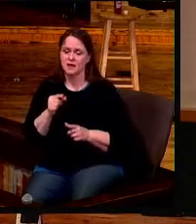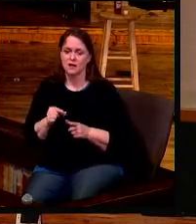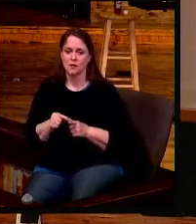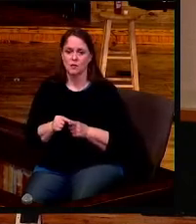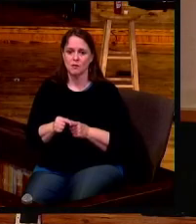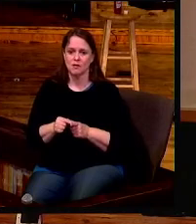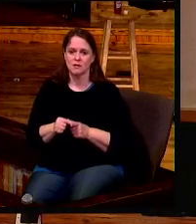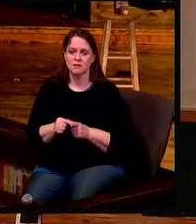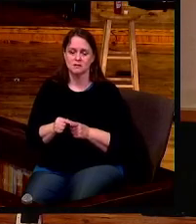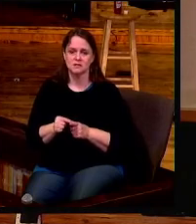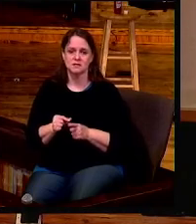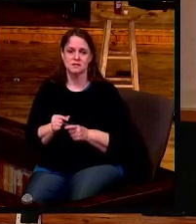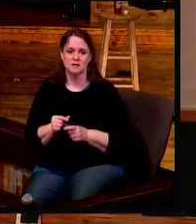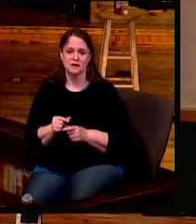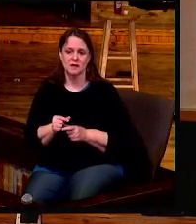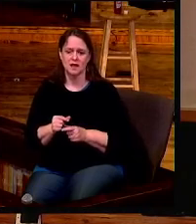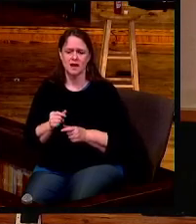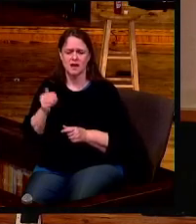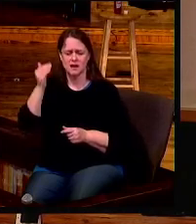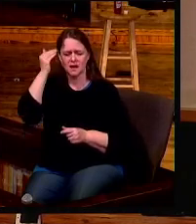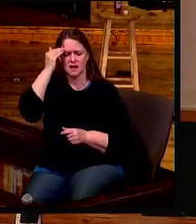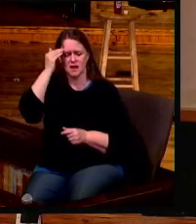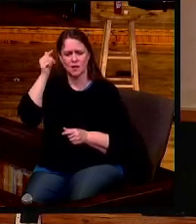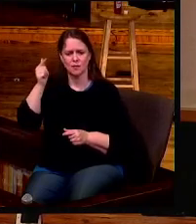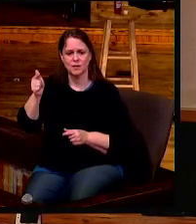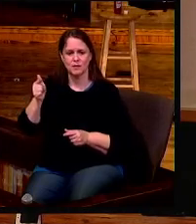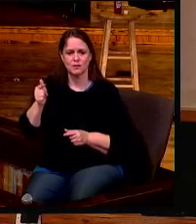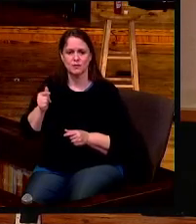knowing that you're an heir to the throne?